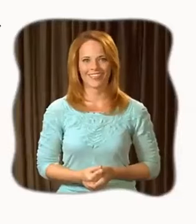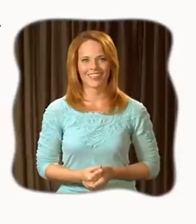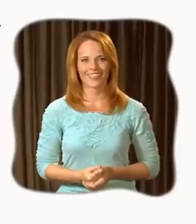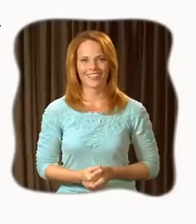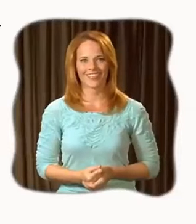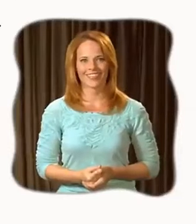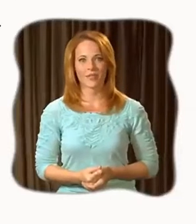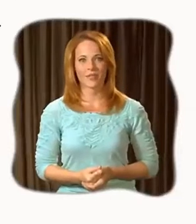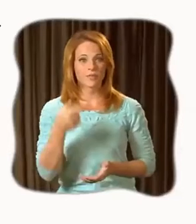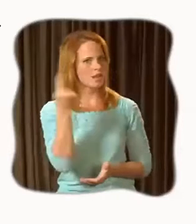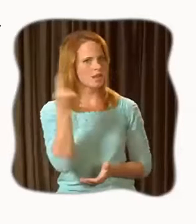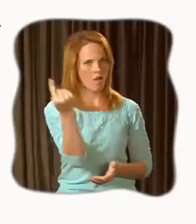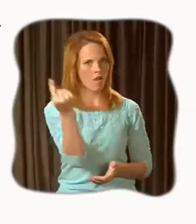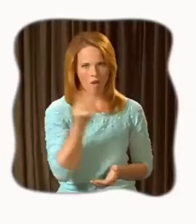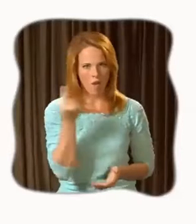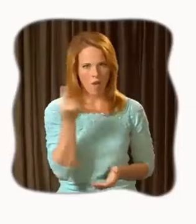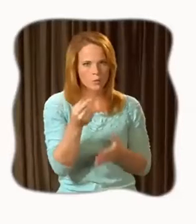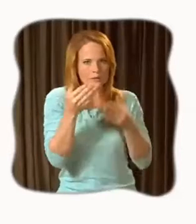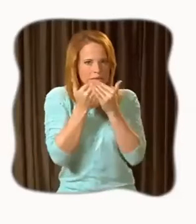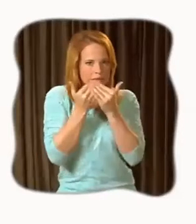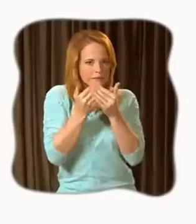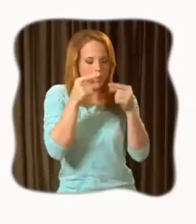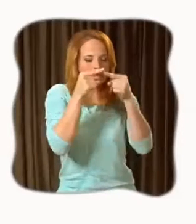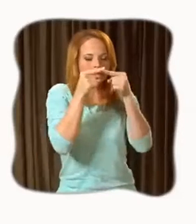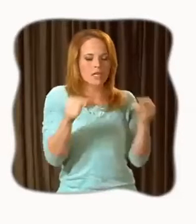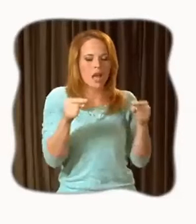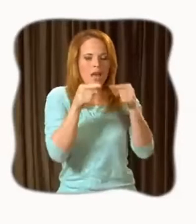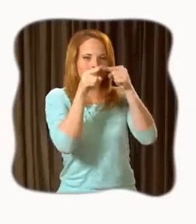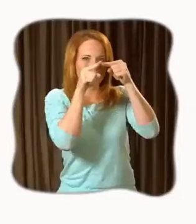bed. He always cut his sandwiches diagonally.